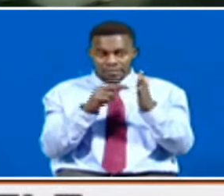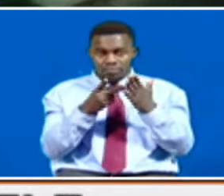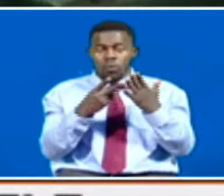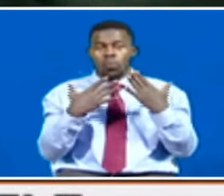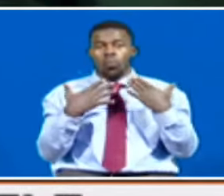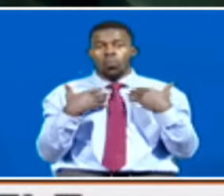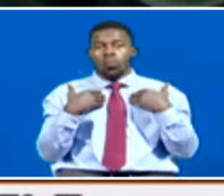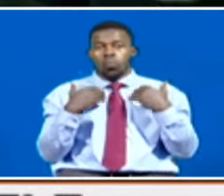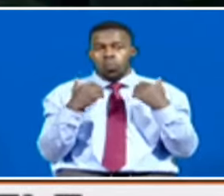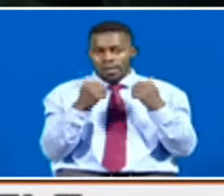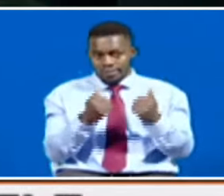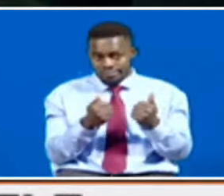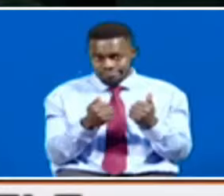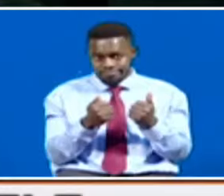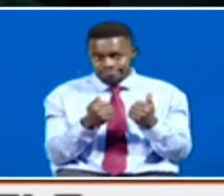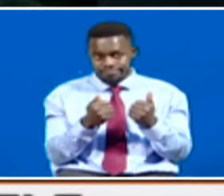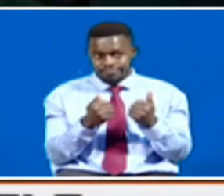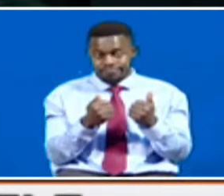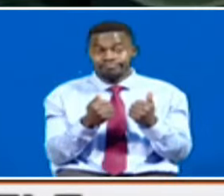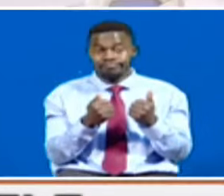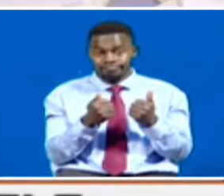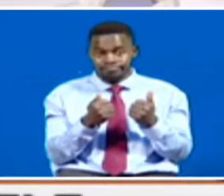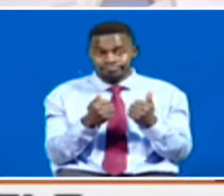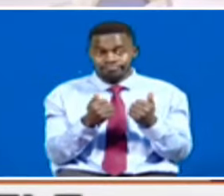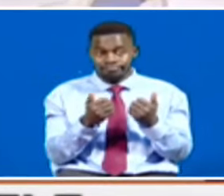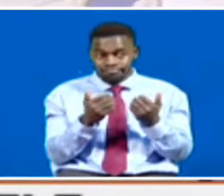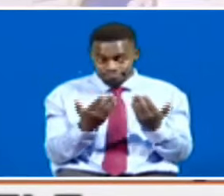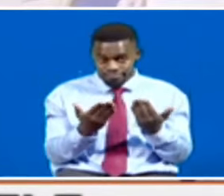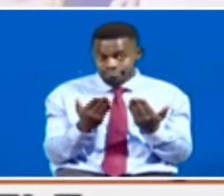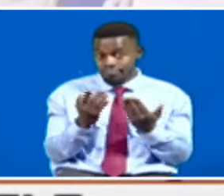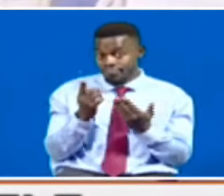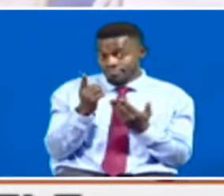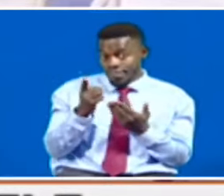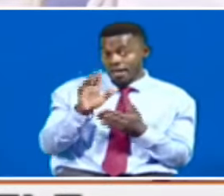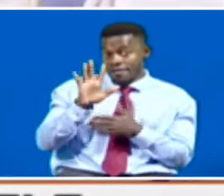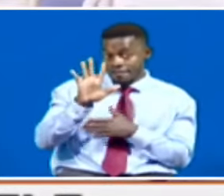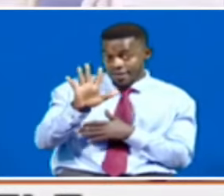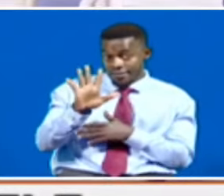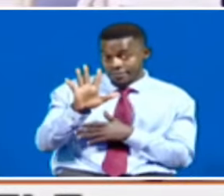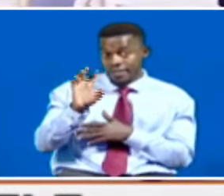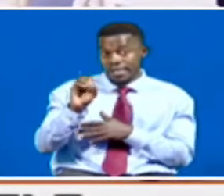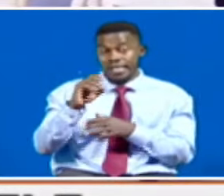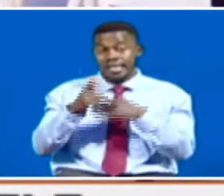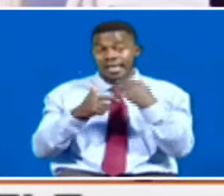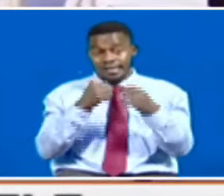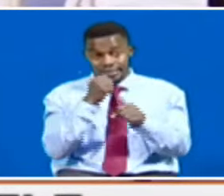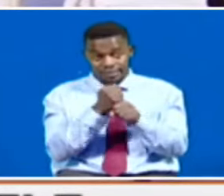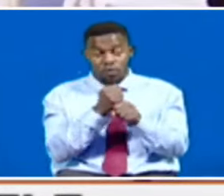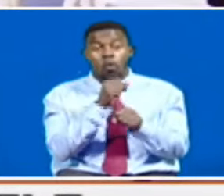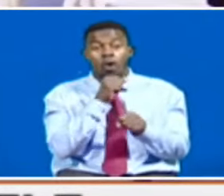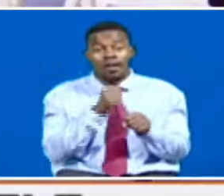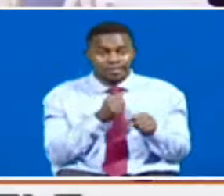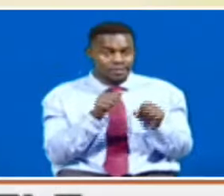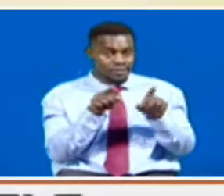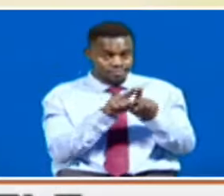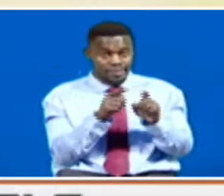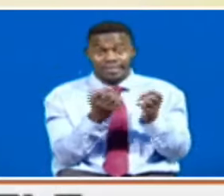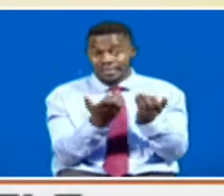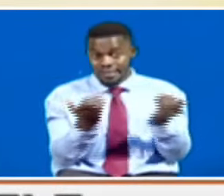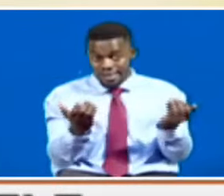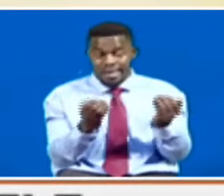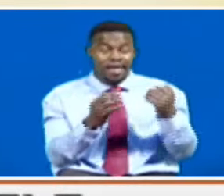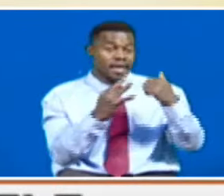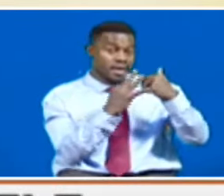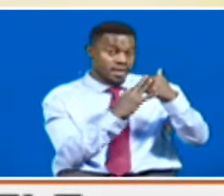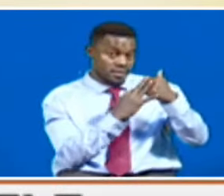fluids again in the scrotum. Mazera Mambo is 50 years of age and a father of eight. He lives in Kiembeni and